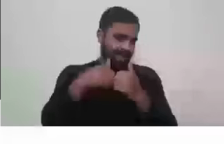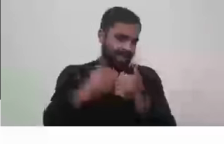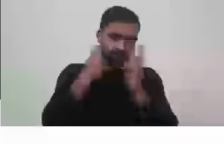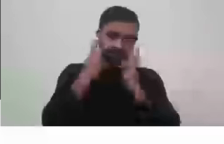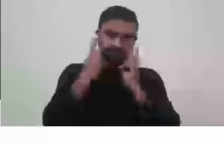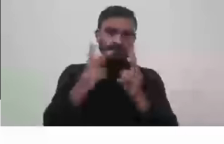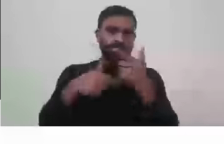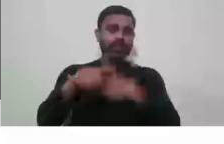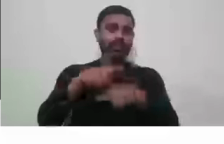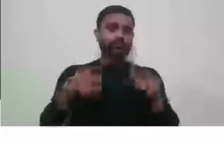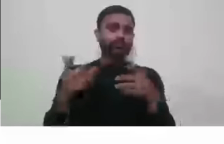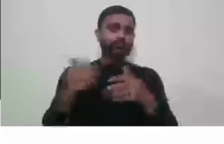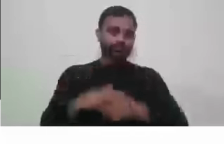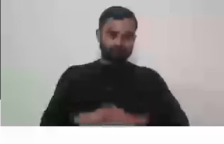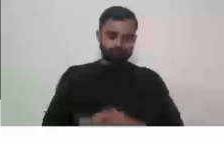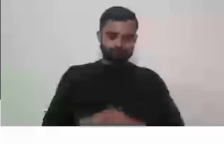language,